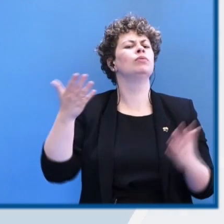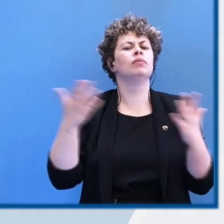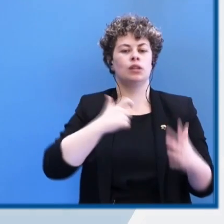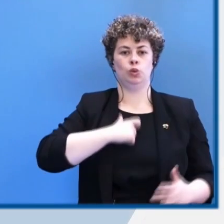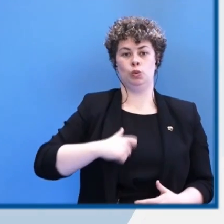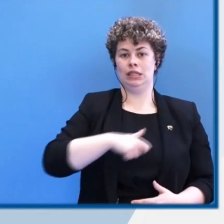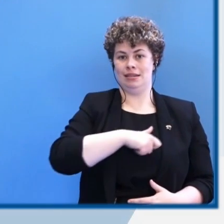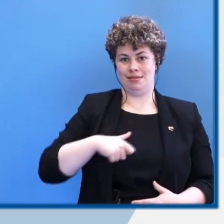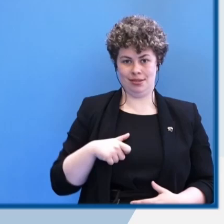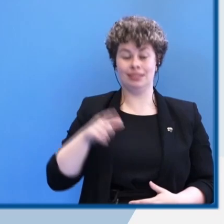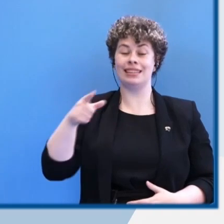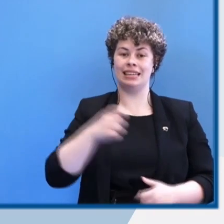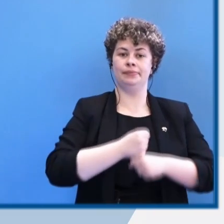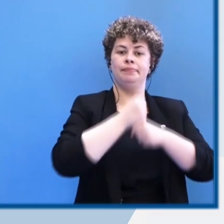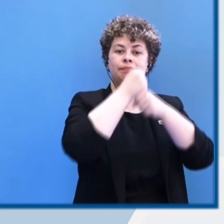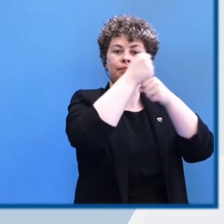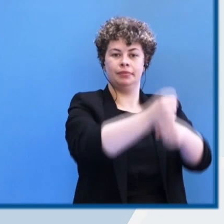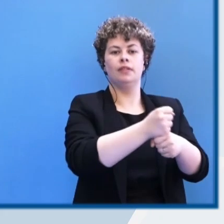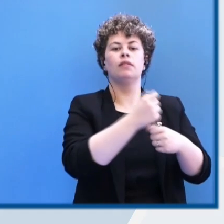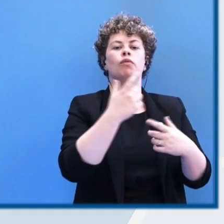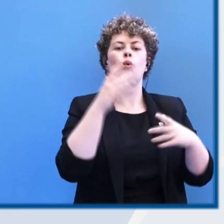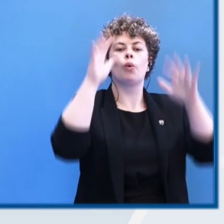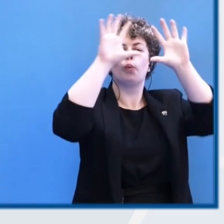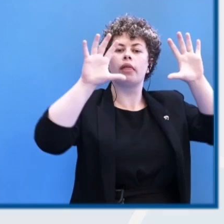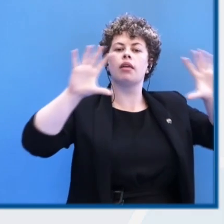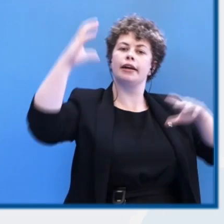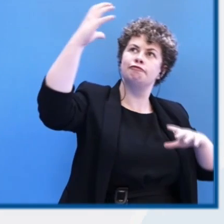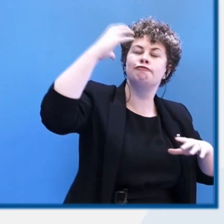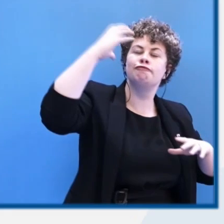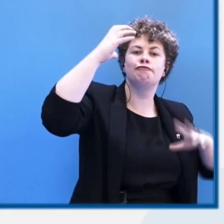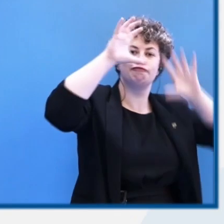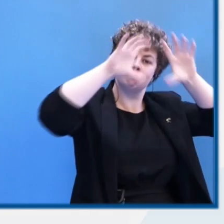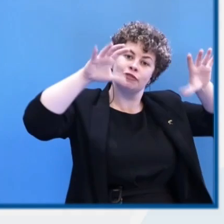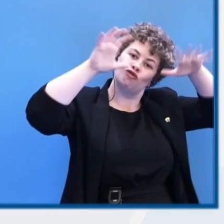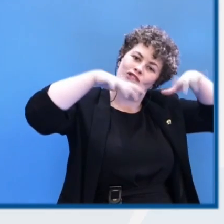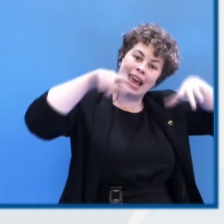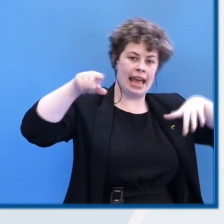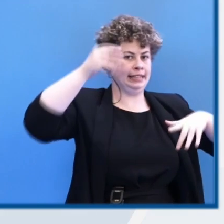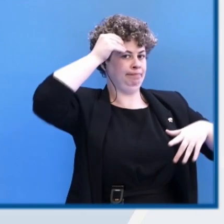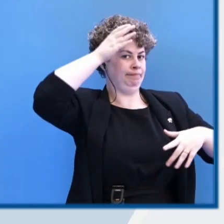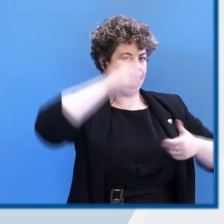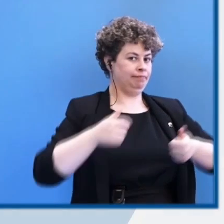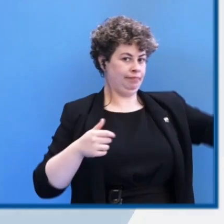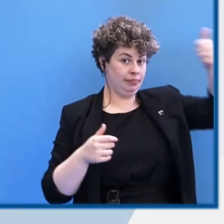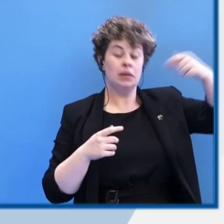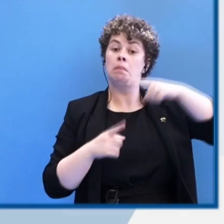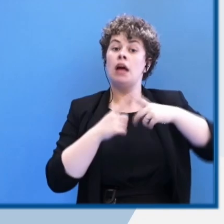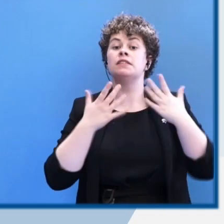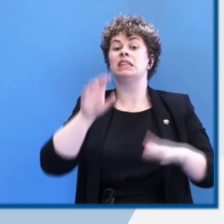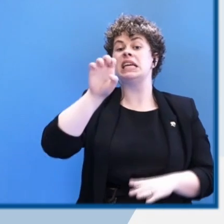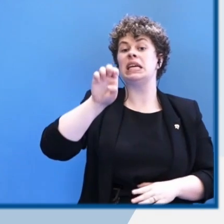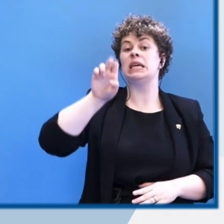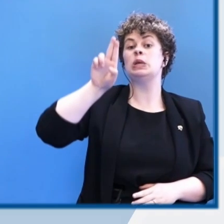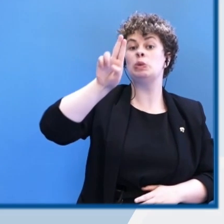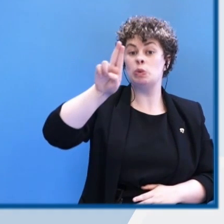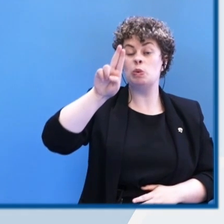of Switzerland to the World Meteorological Organization. He was also elected as chairman of EU MetNet. That